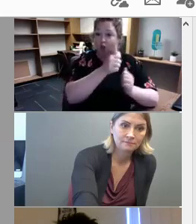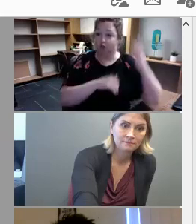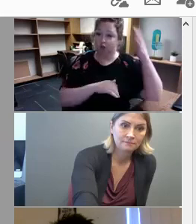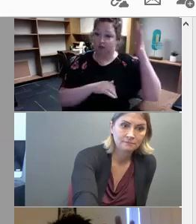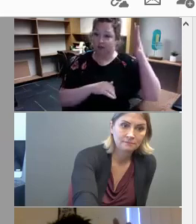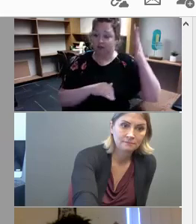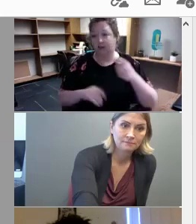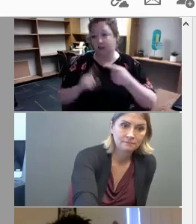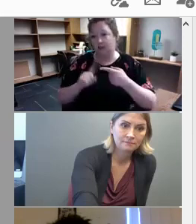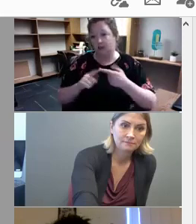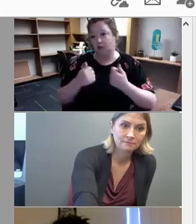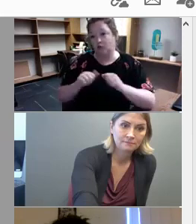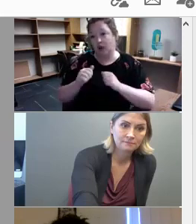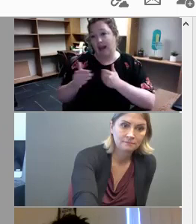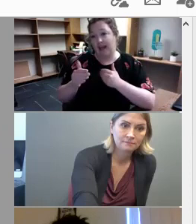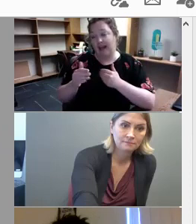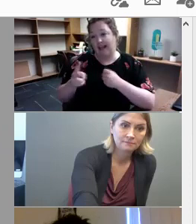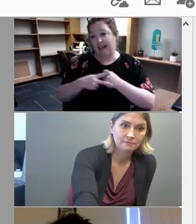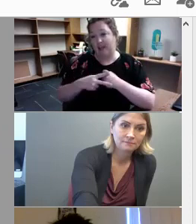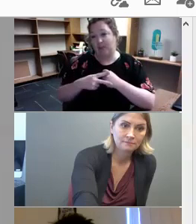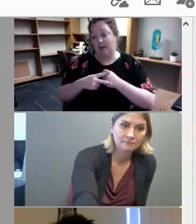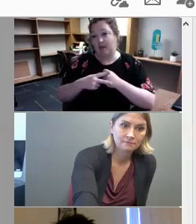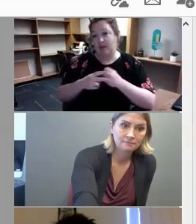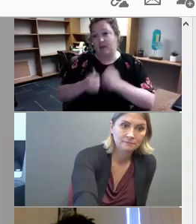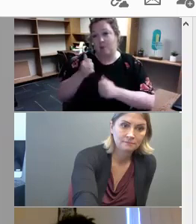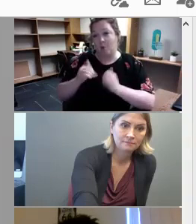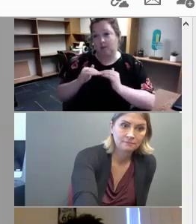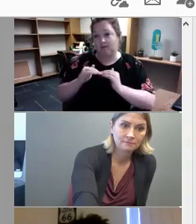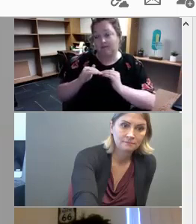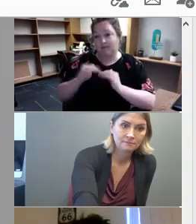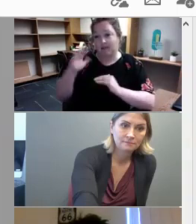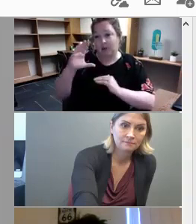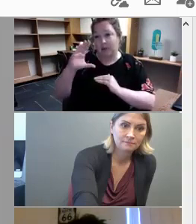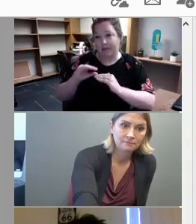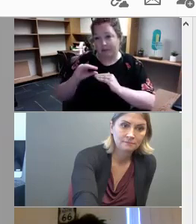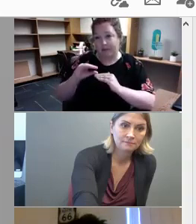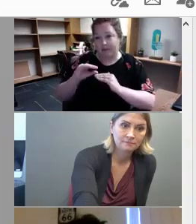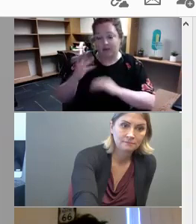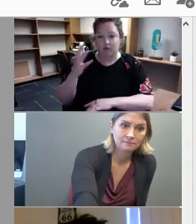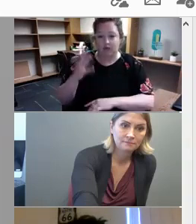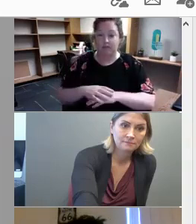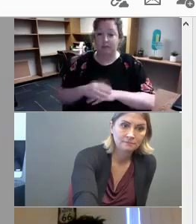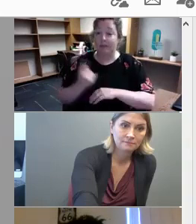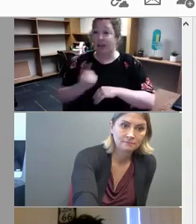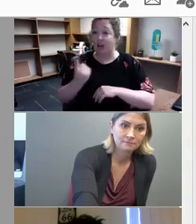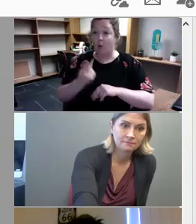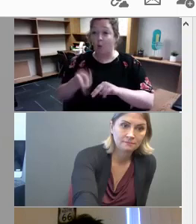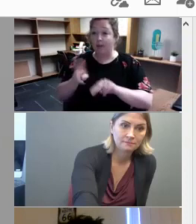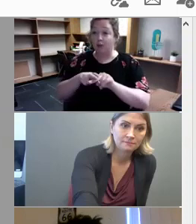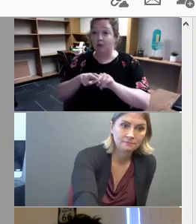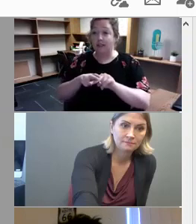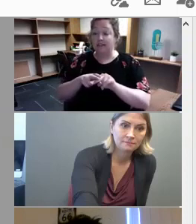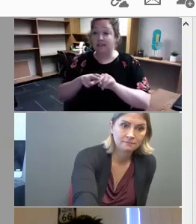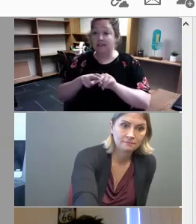of those connected new merged trees would only increase if both of those trees are equally tall.